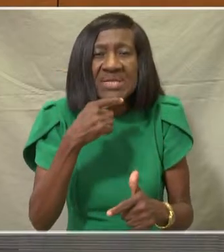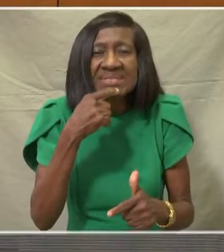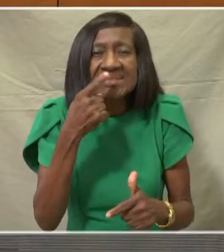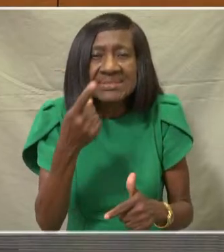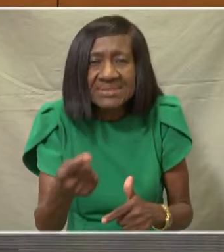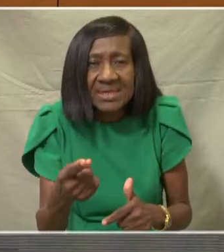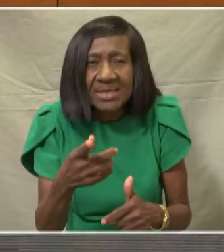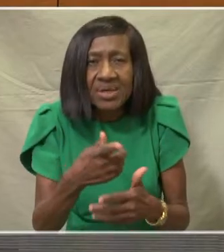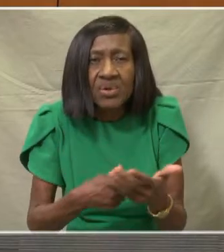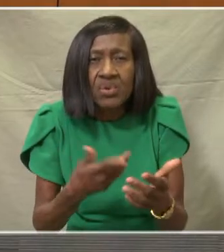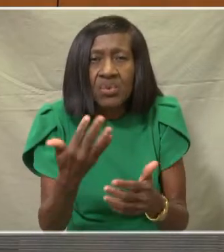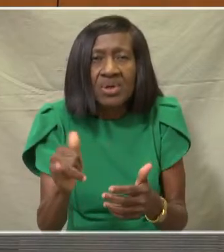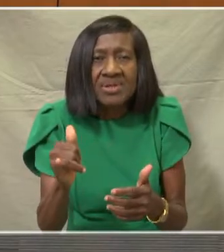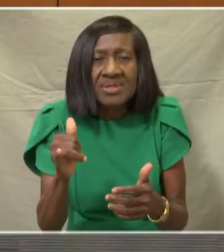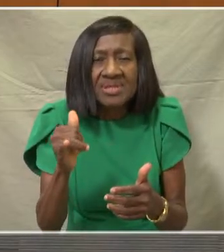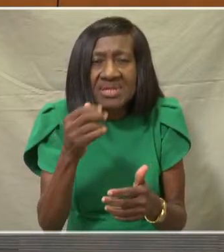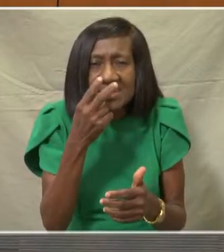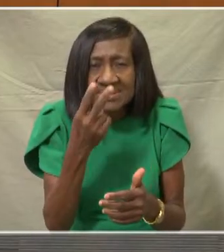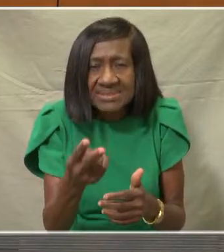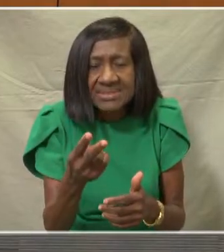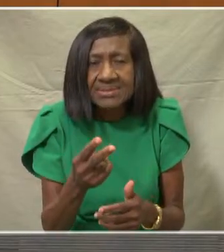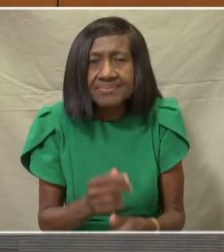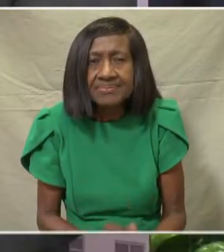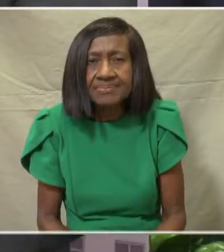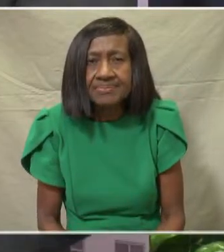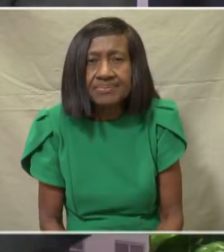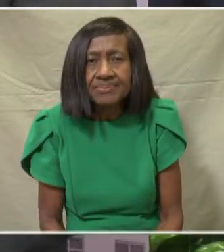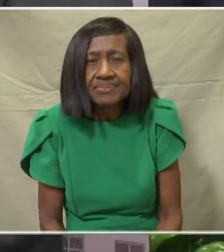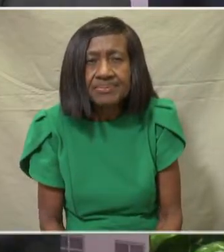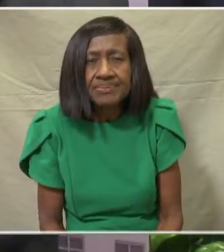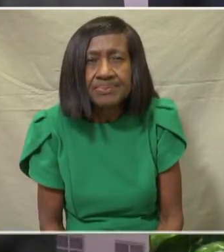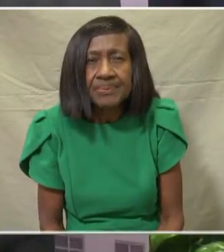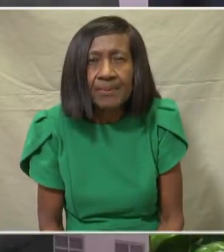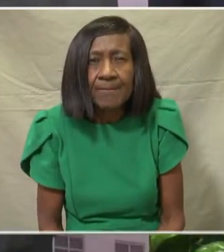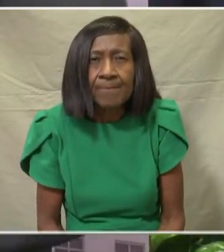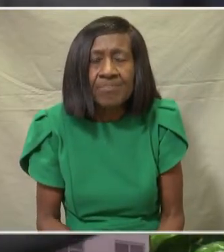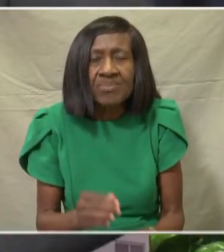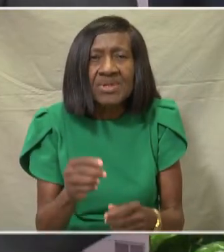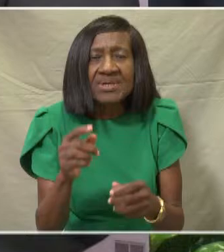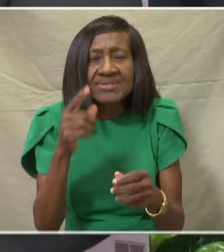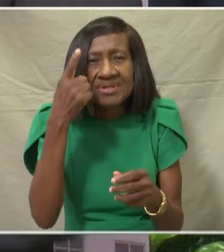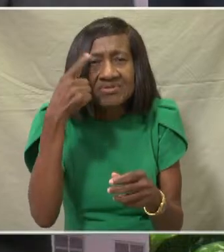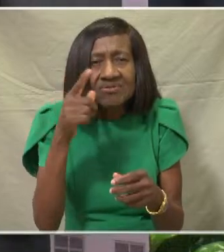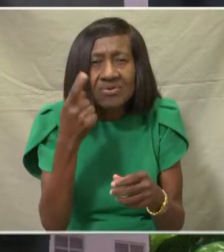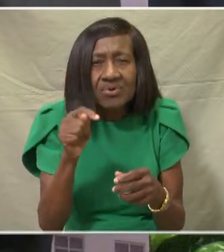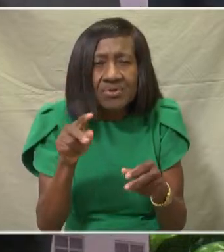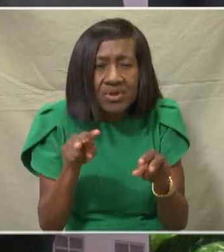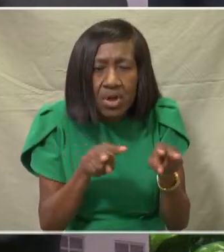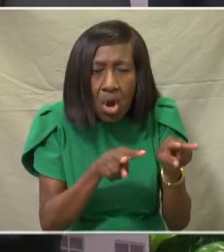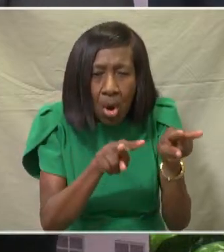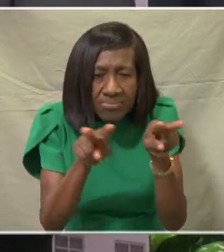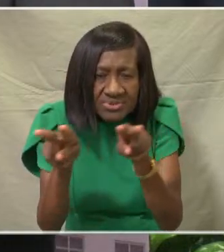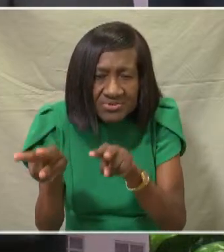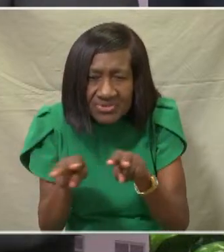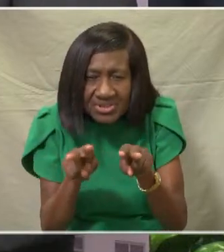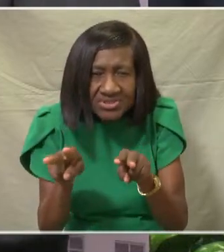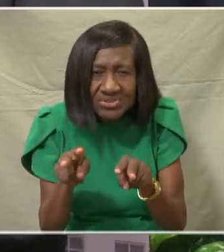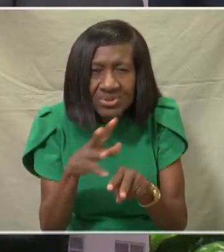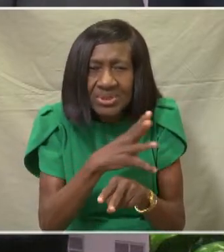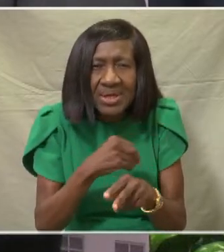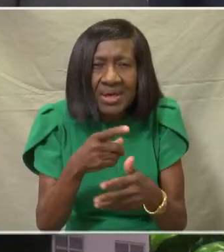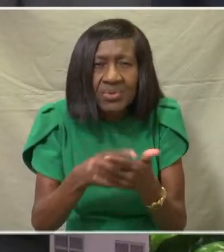Okay. And the second question is regarding the observations and the recommendations, and